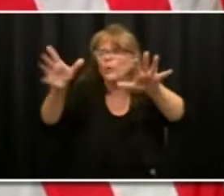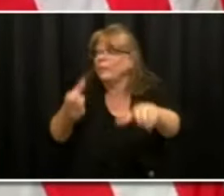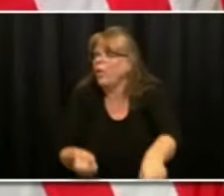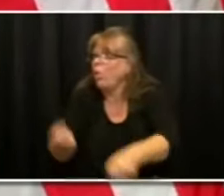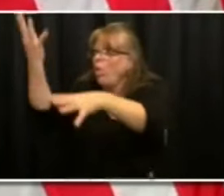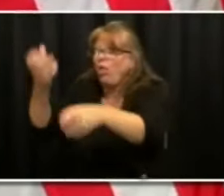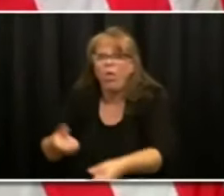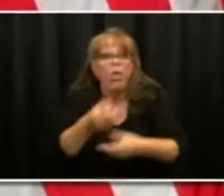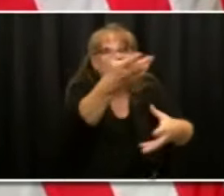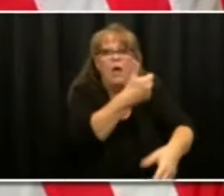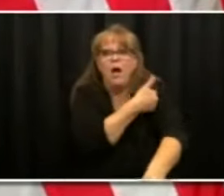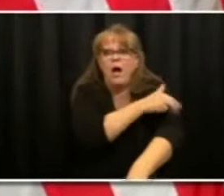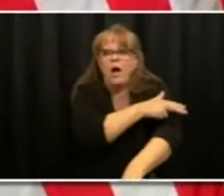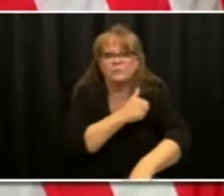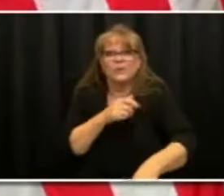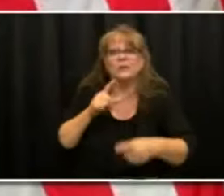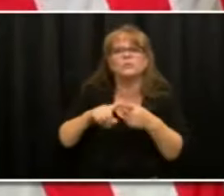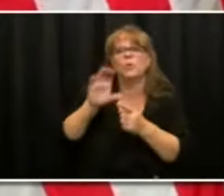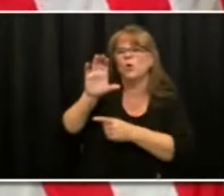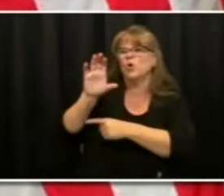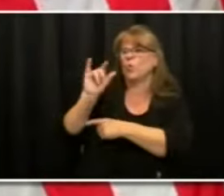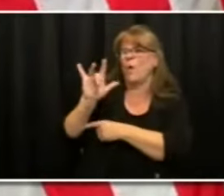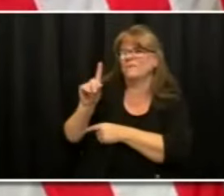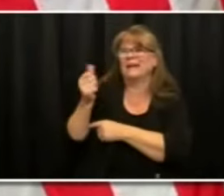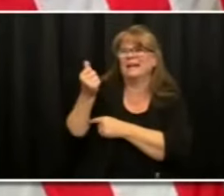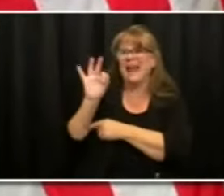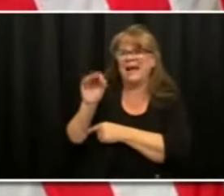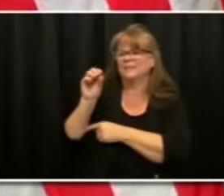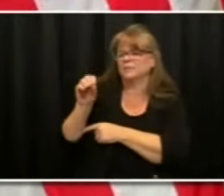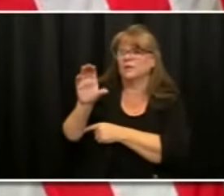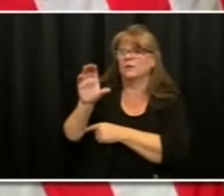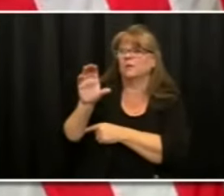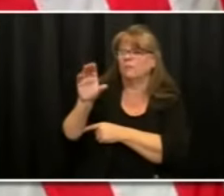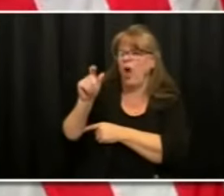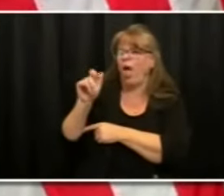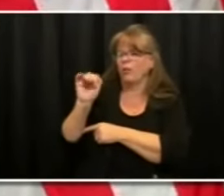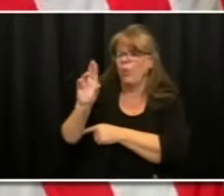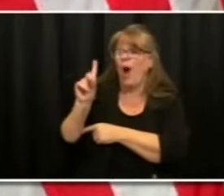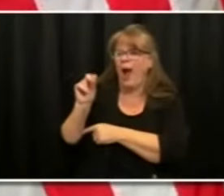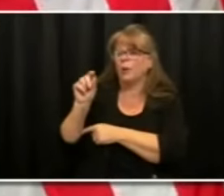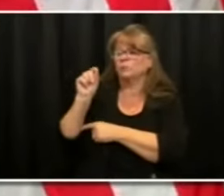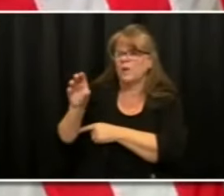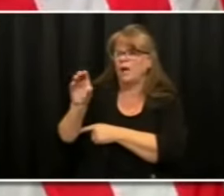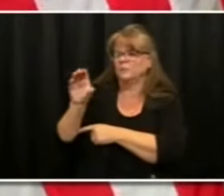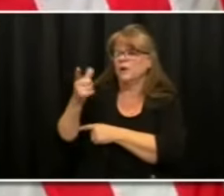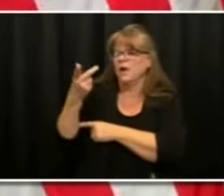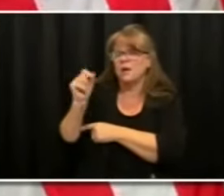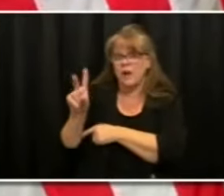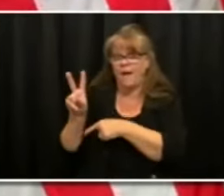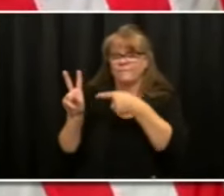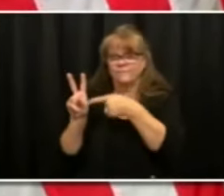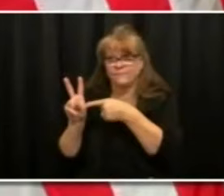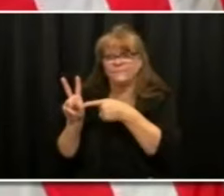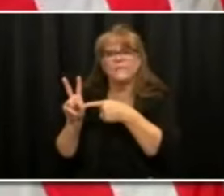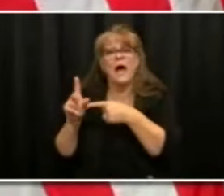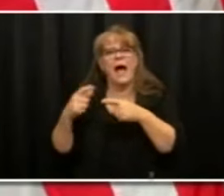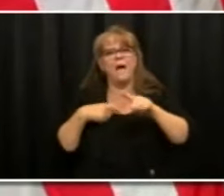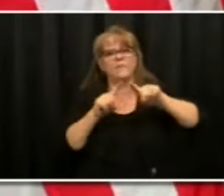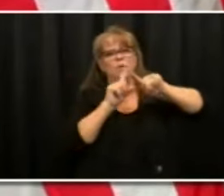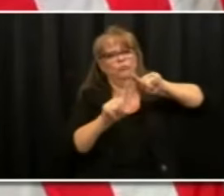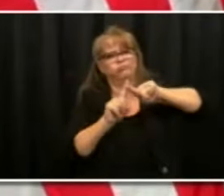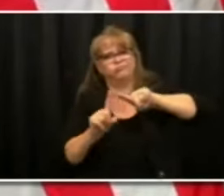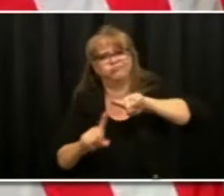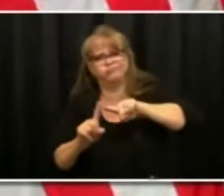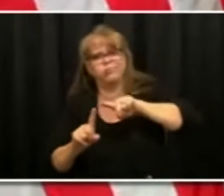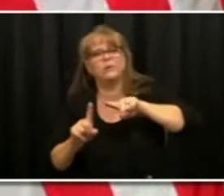covid19.colorado.gov. There's a new interactive map that launched last week there. Find one near you. If you're in the metro area, we have